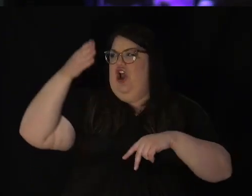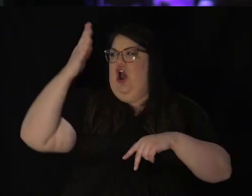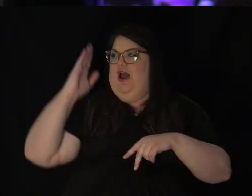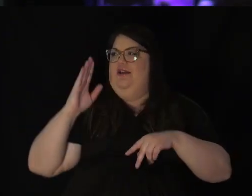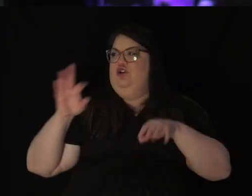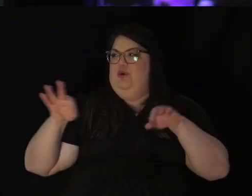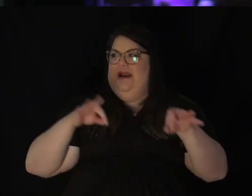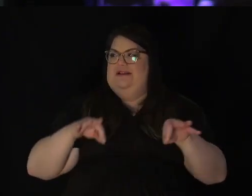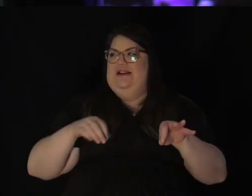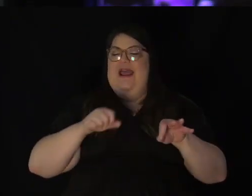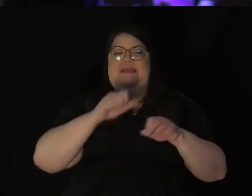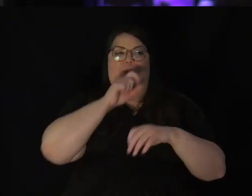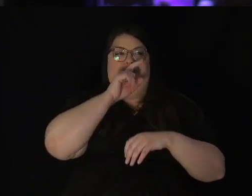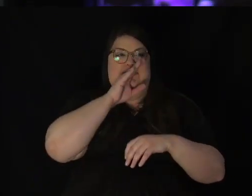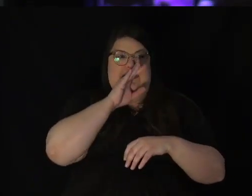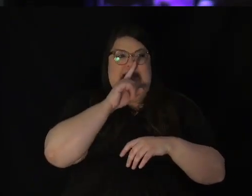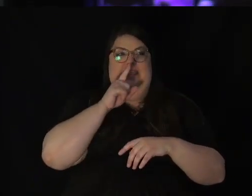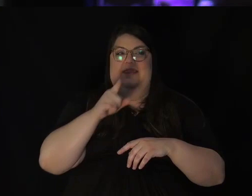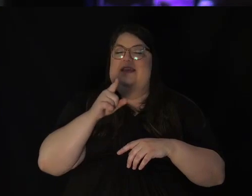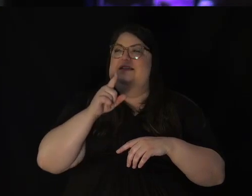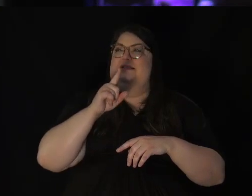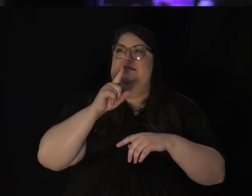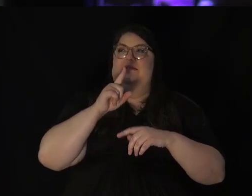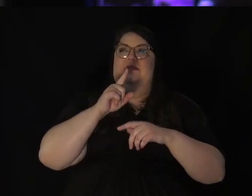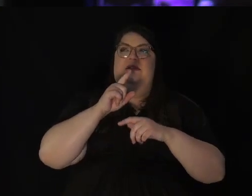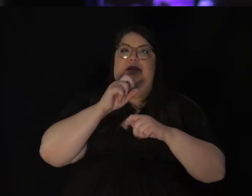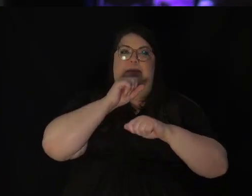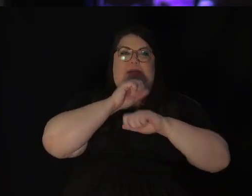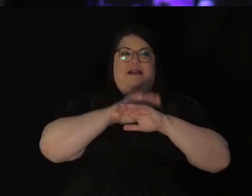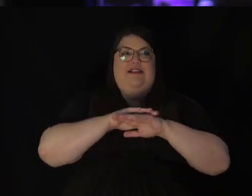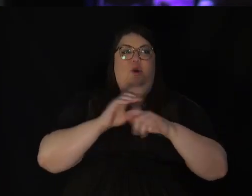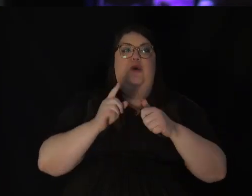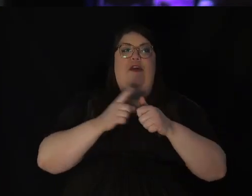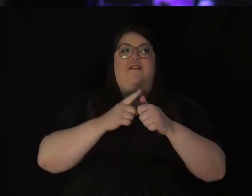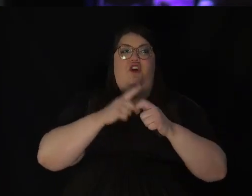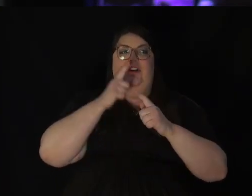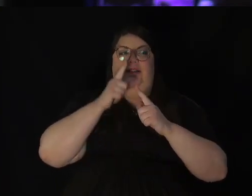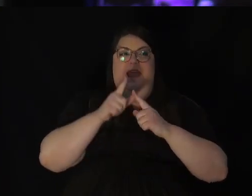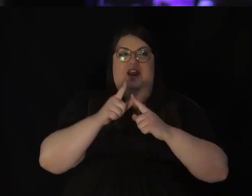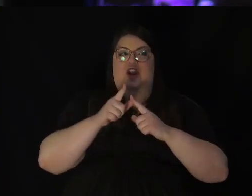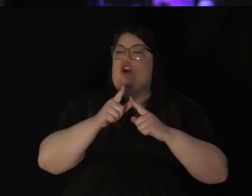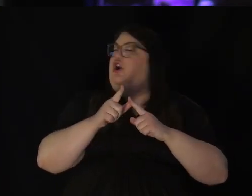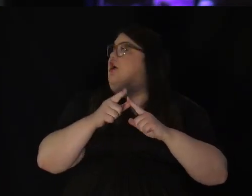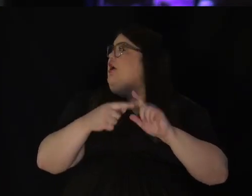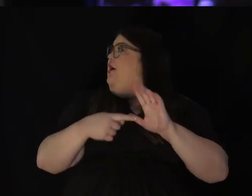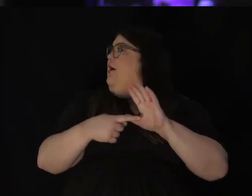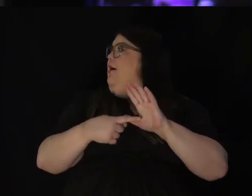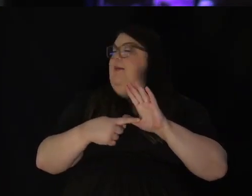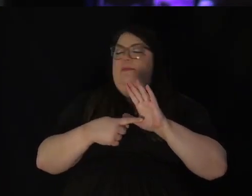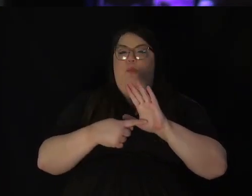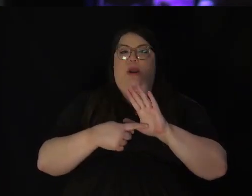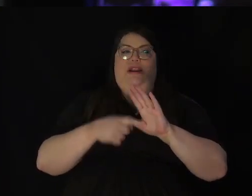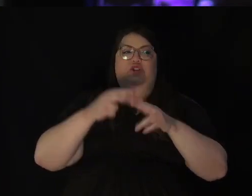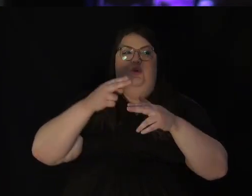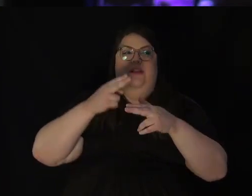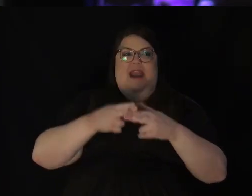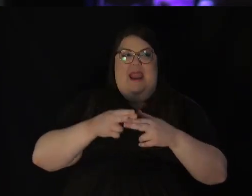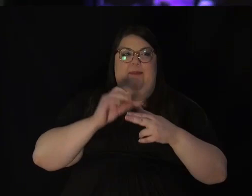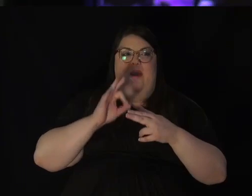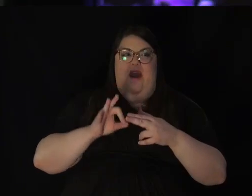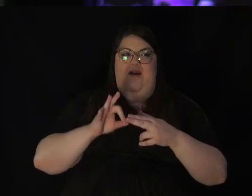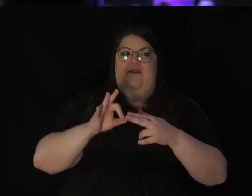this blessing with the first letter pointing to the name of the Almighty One as they blessed the